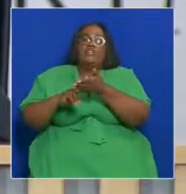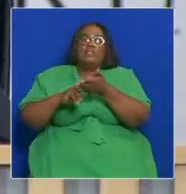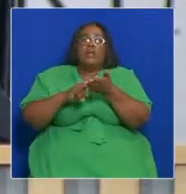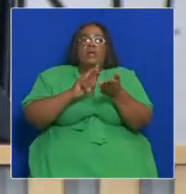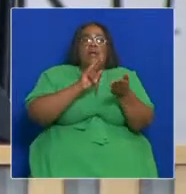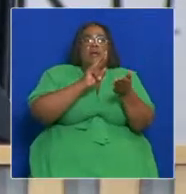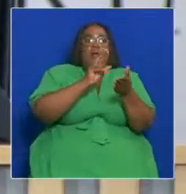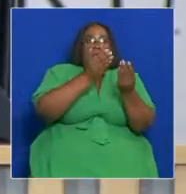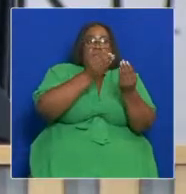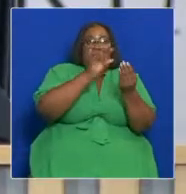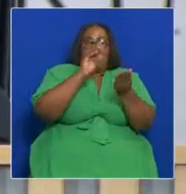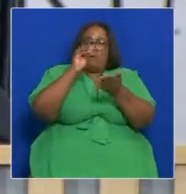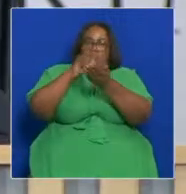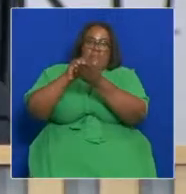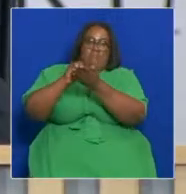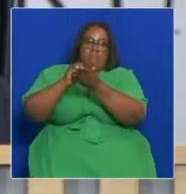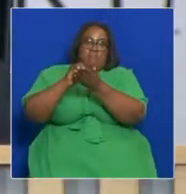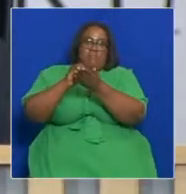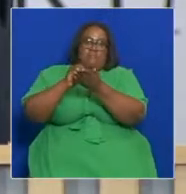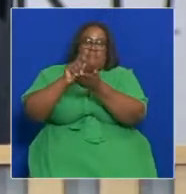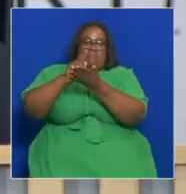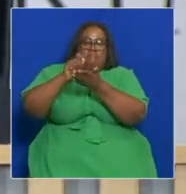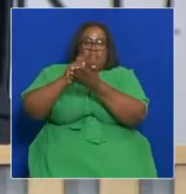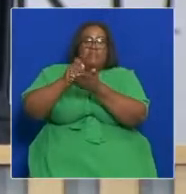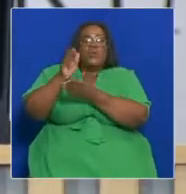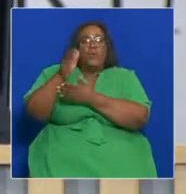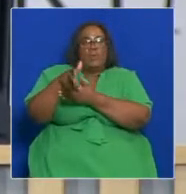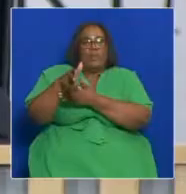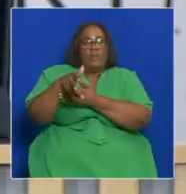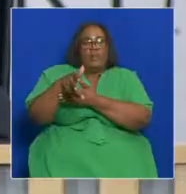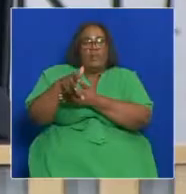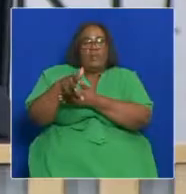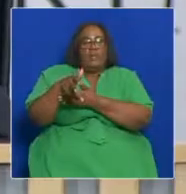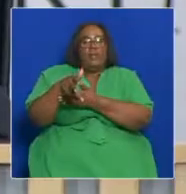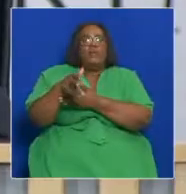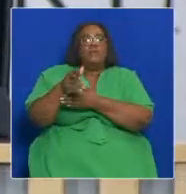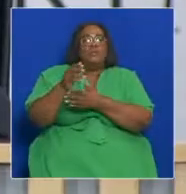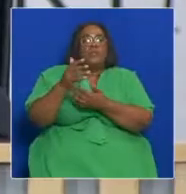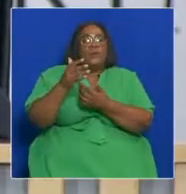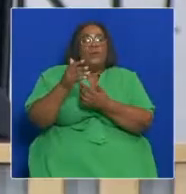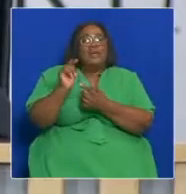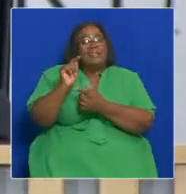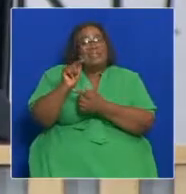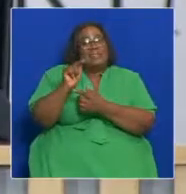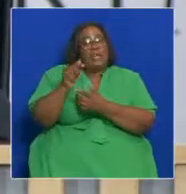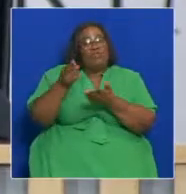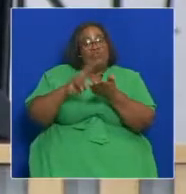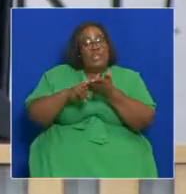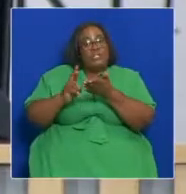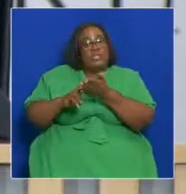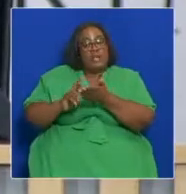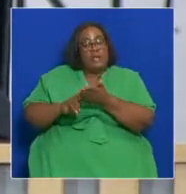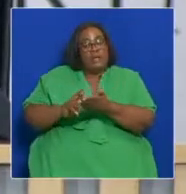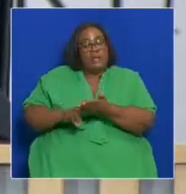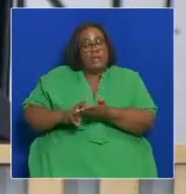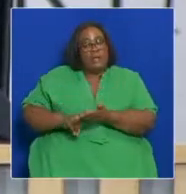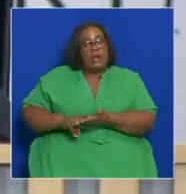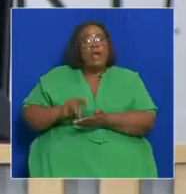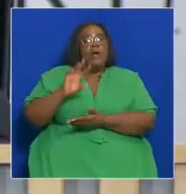a case intake register, which have all the matters that are within